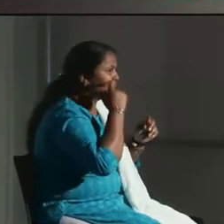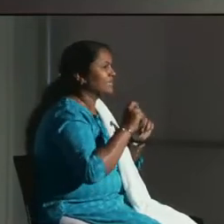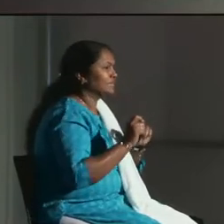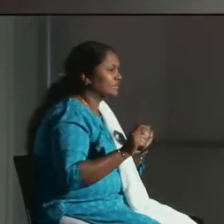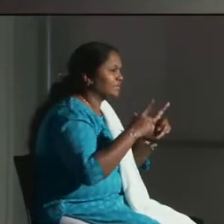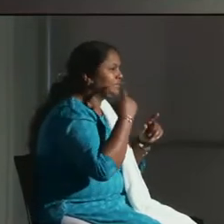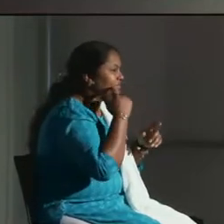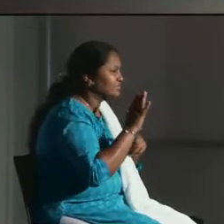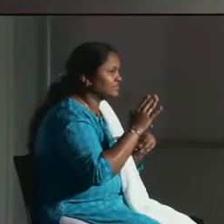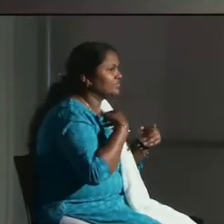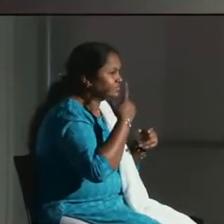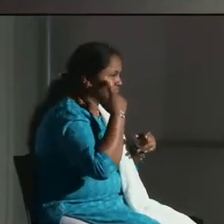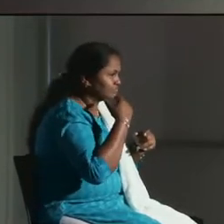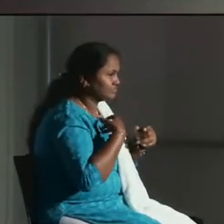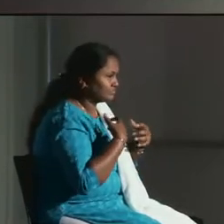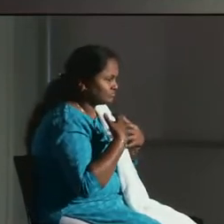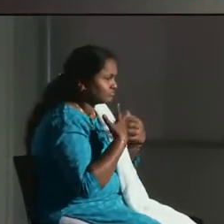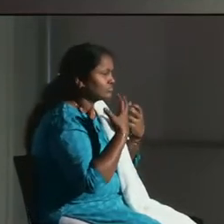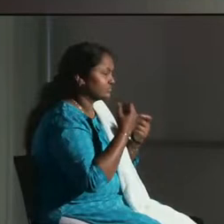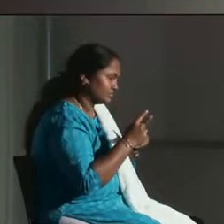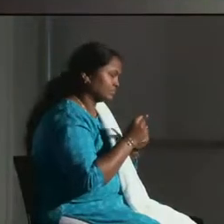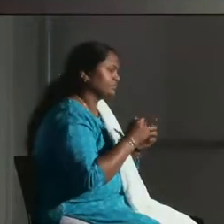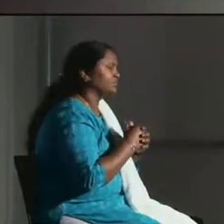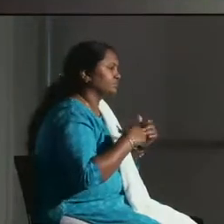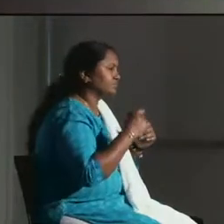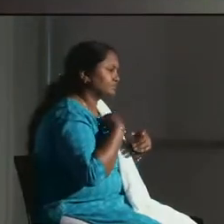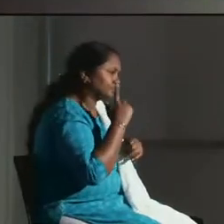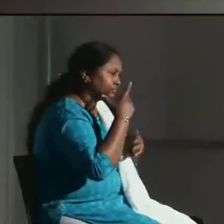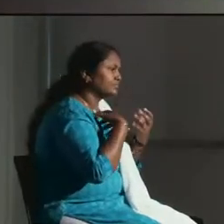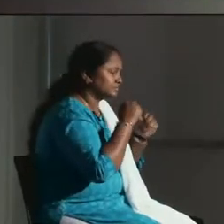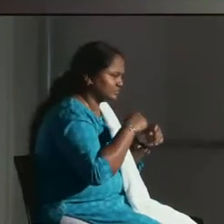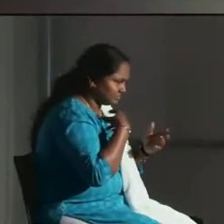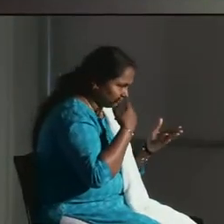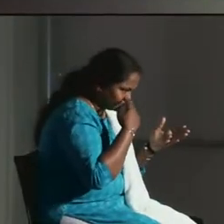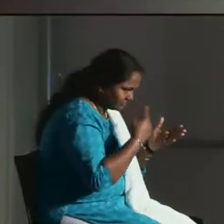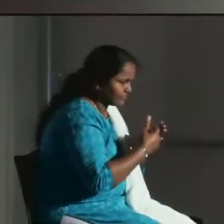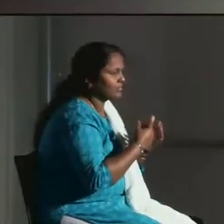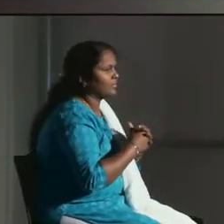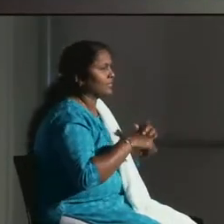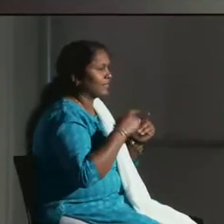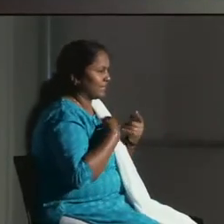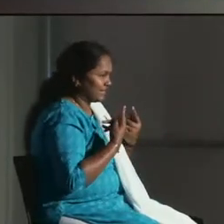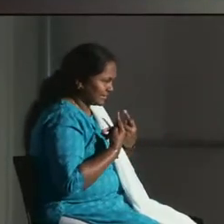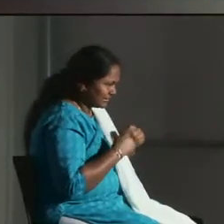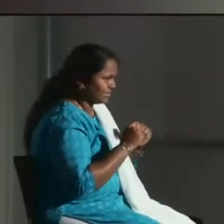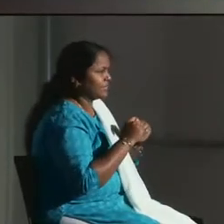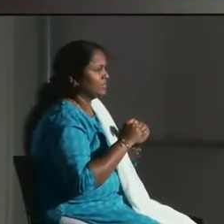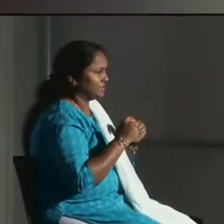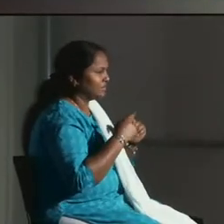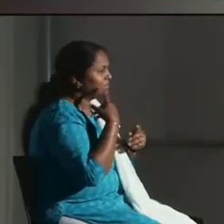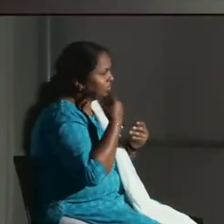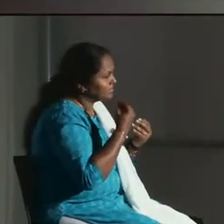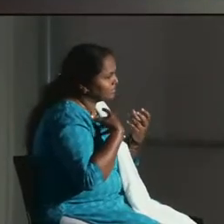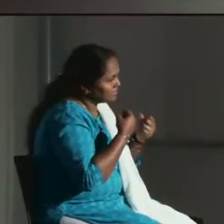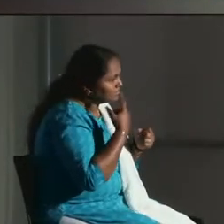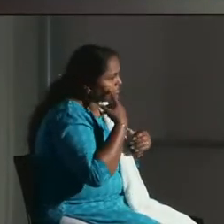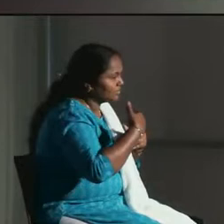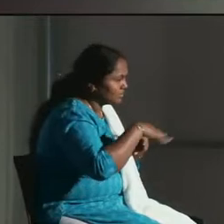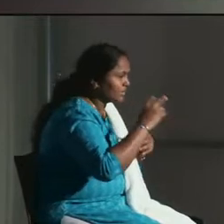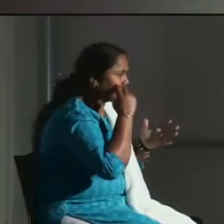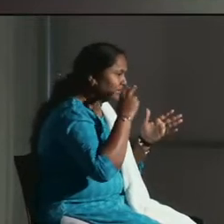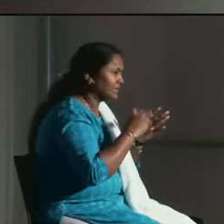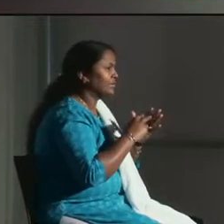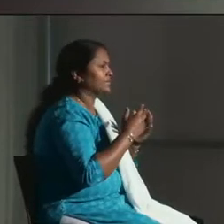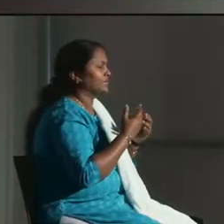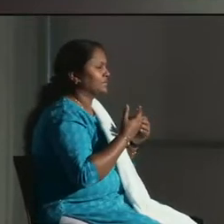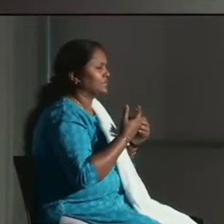of my fears. And yet I couldn't sleep. I tried and I almost went into sleep more than I would